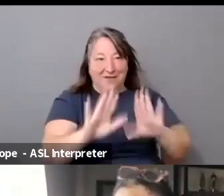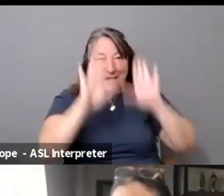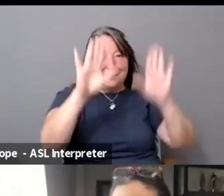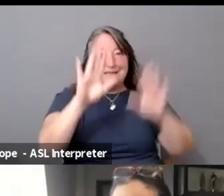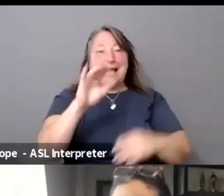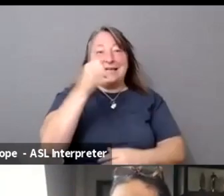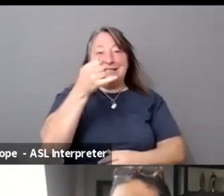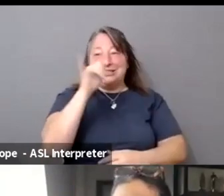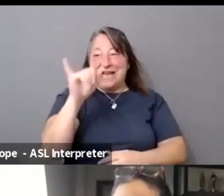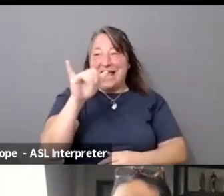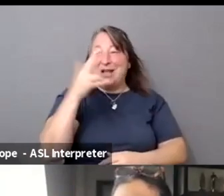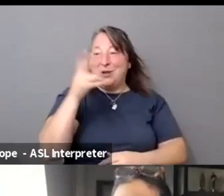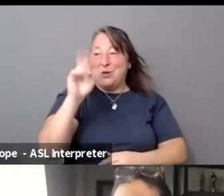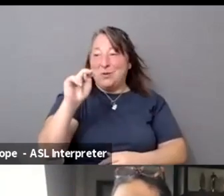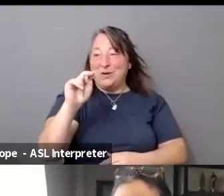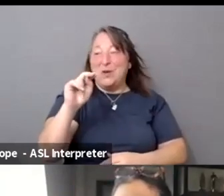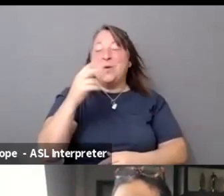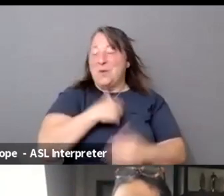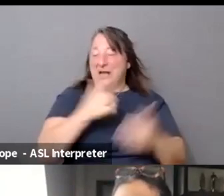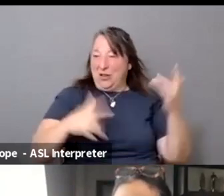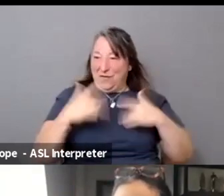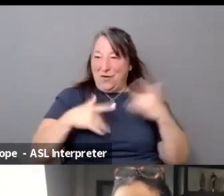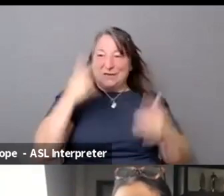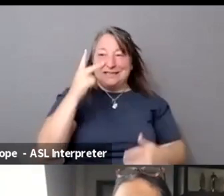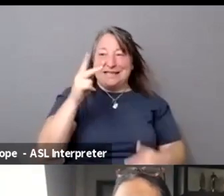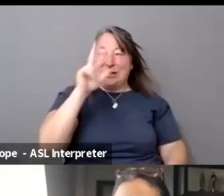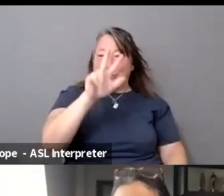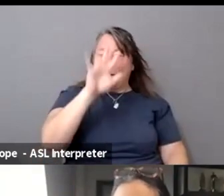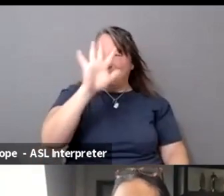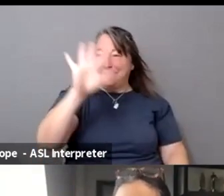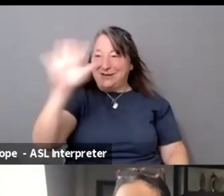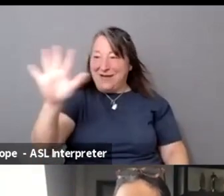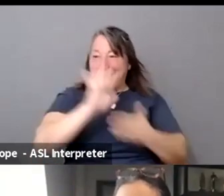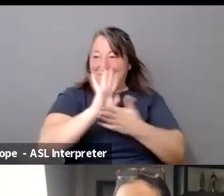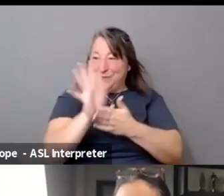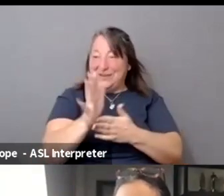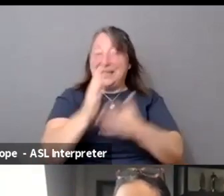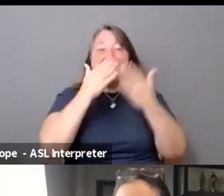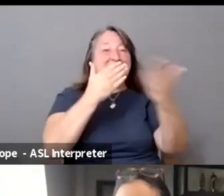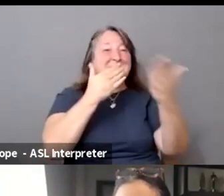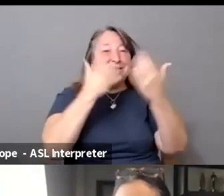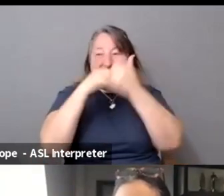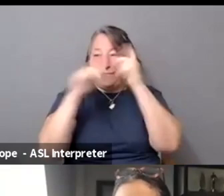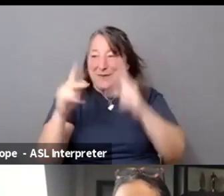seeing 355. And just thank you again, everybody. Thank you for your support.